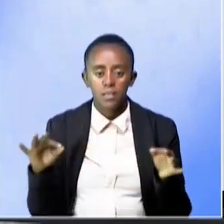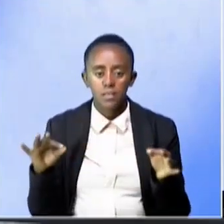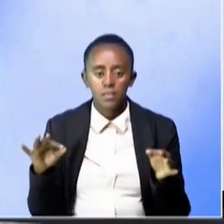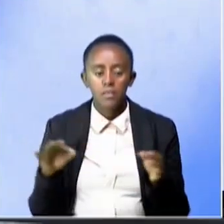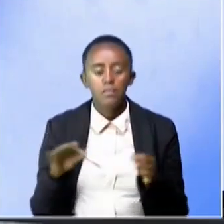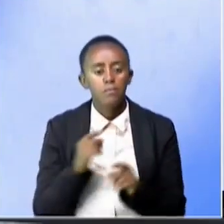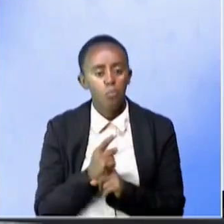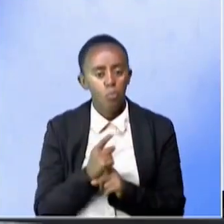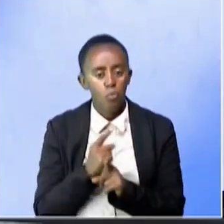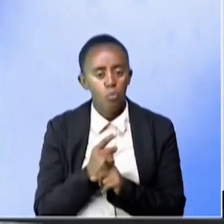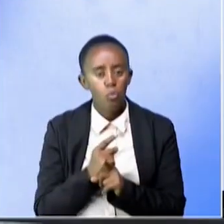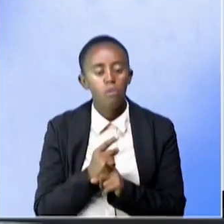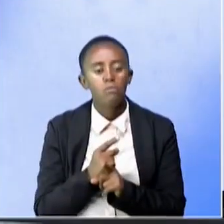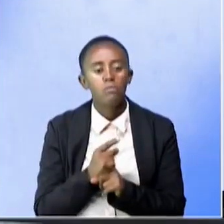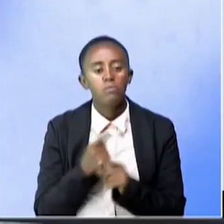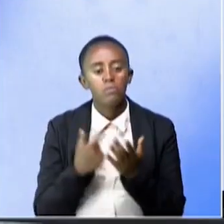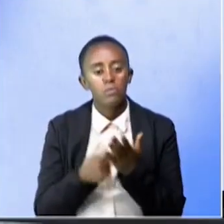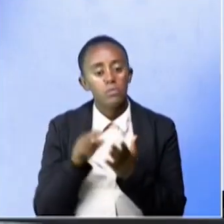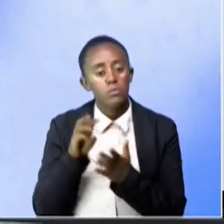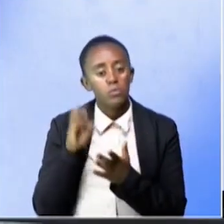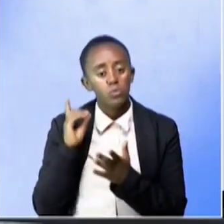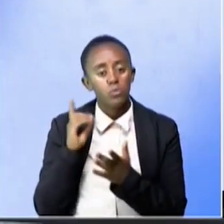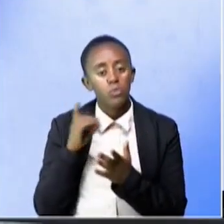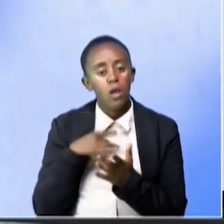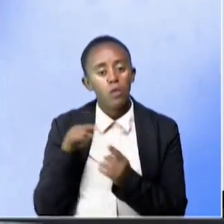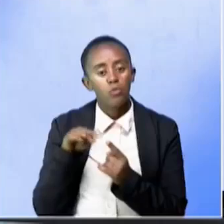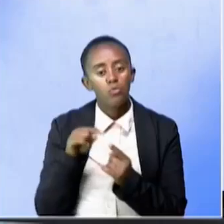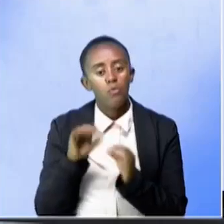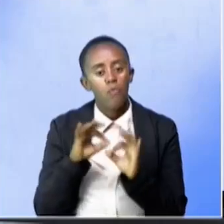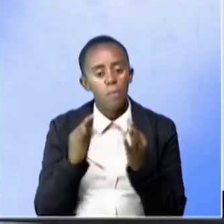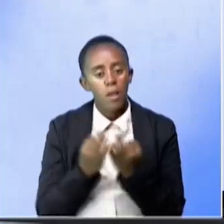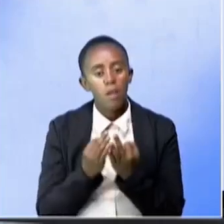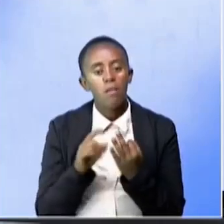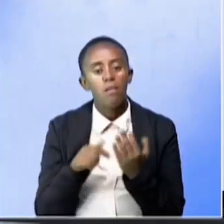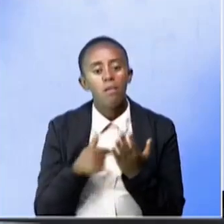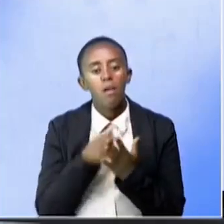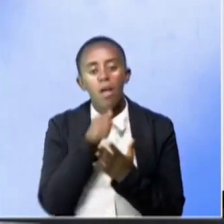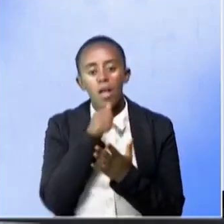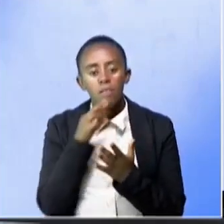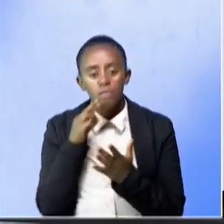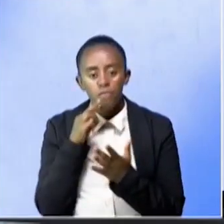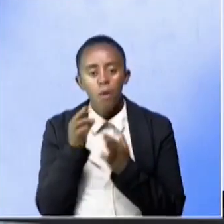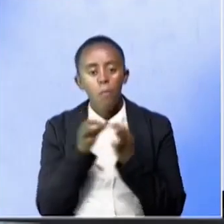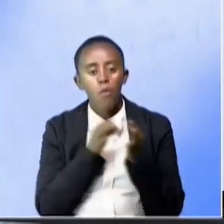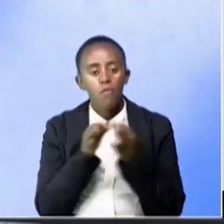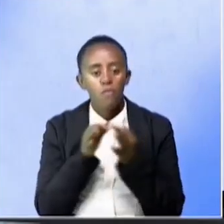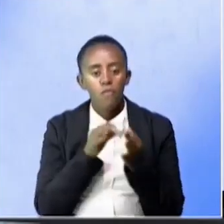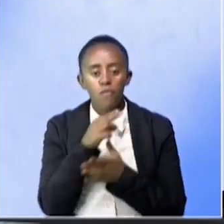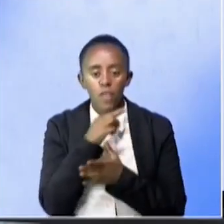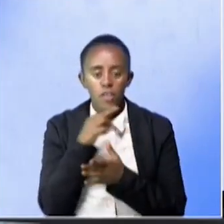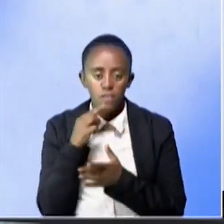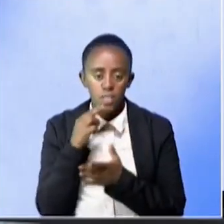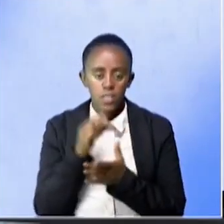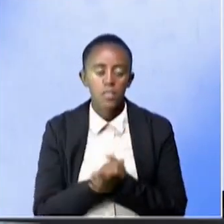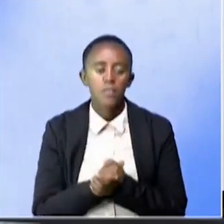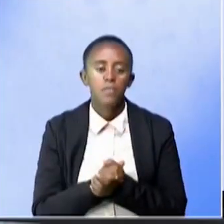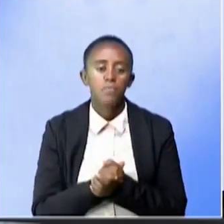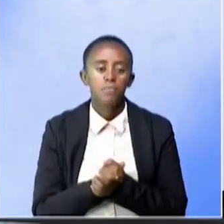All right, next to this, I would like to make you familiar about adverbs modifying verbs.